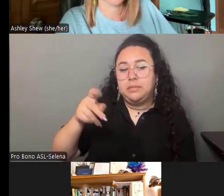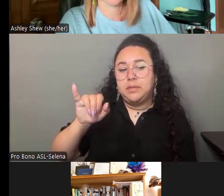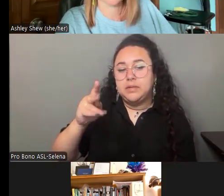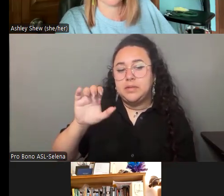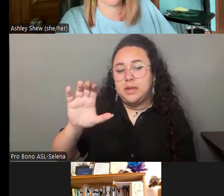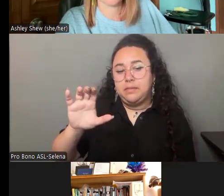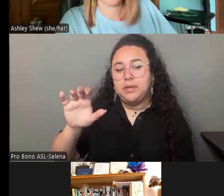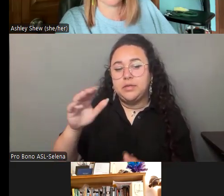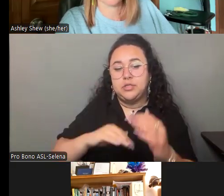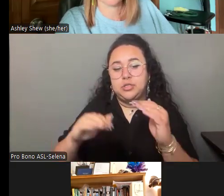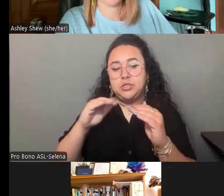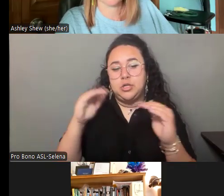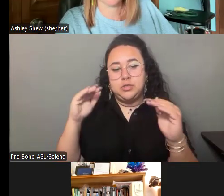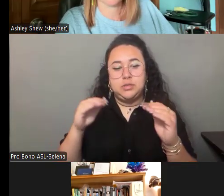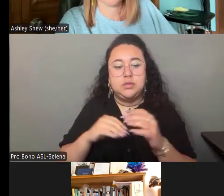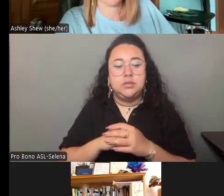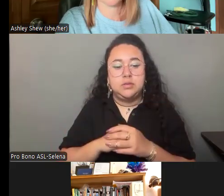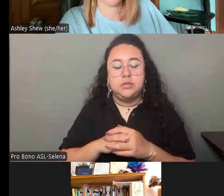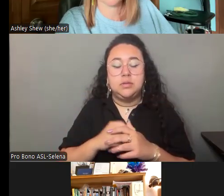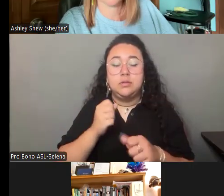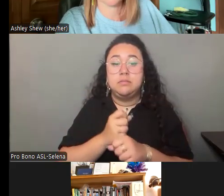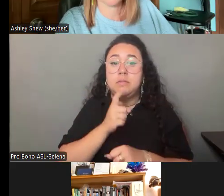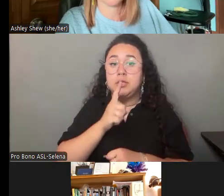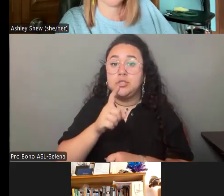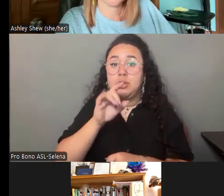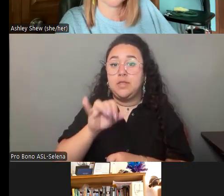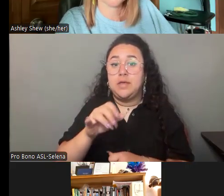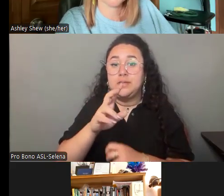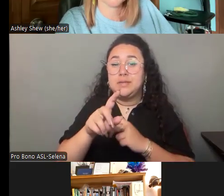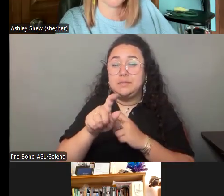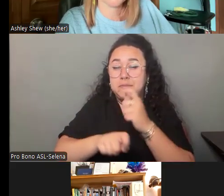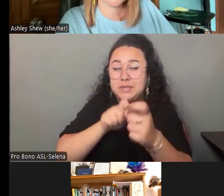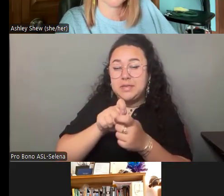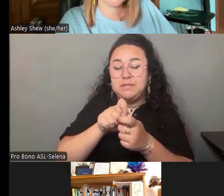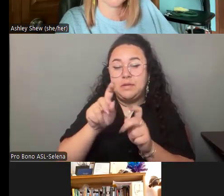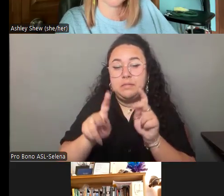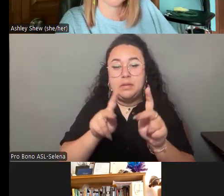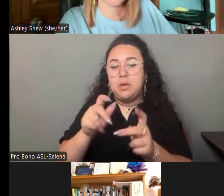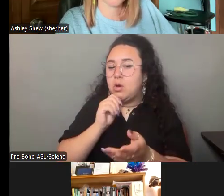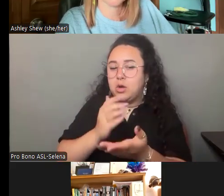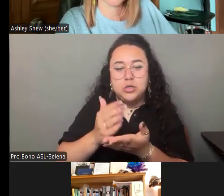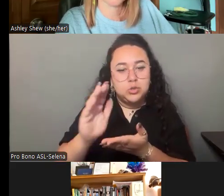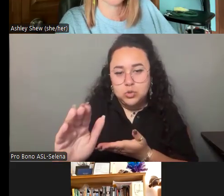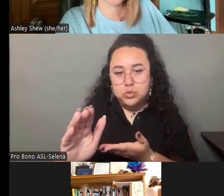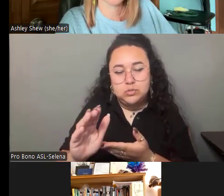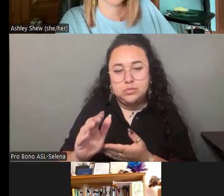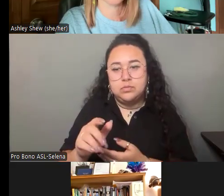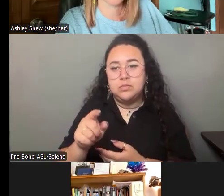know, it comes from this idea of making sure that certain types of people aren't excluded as